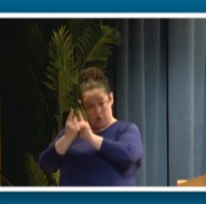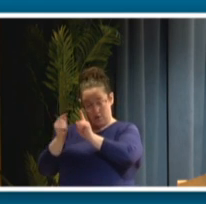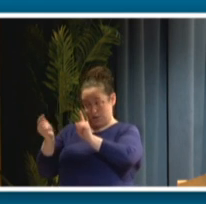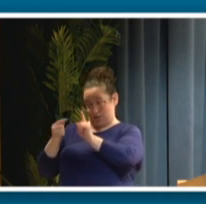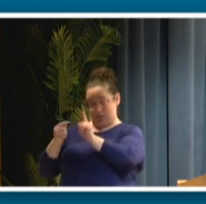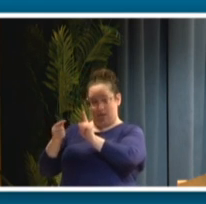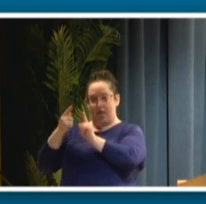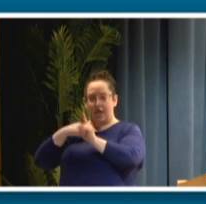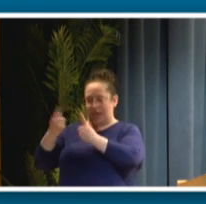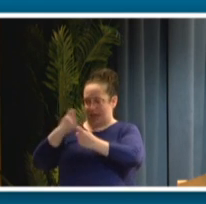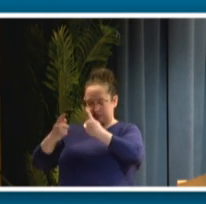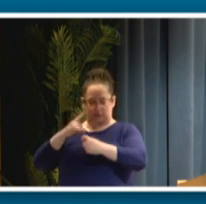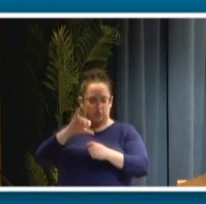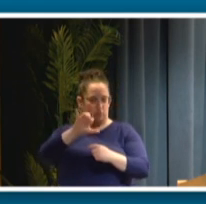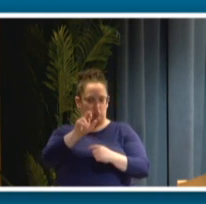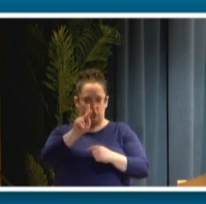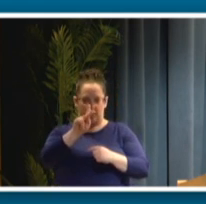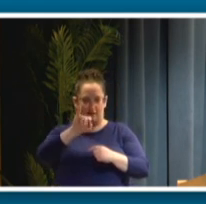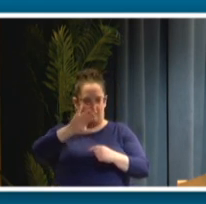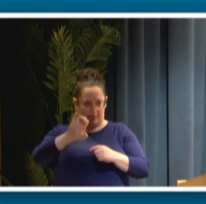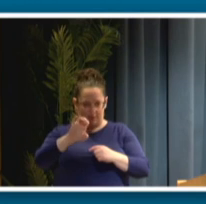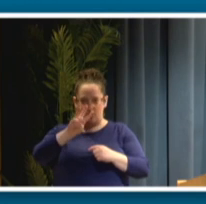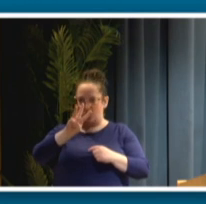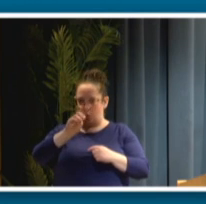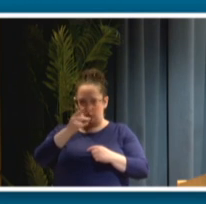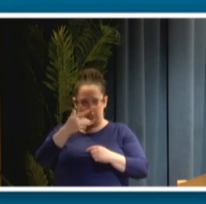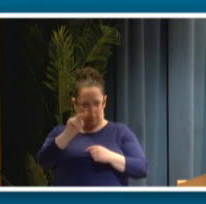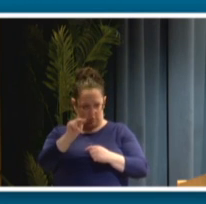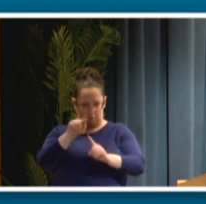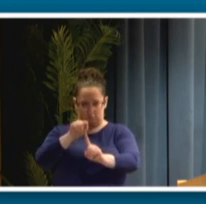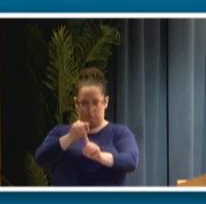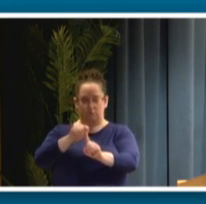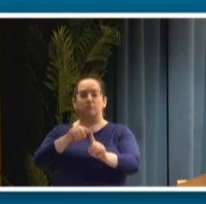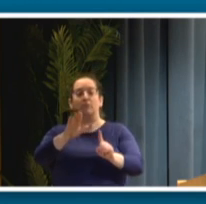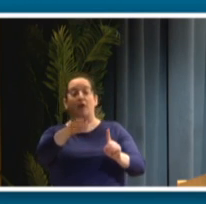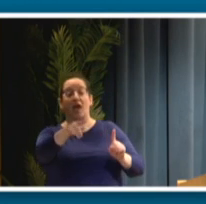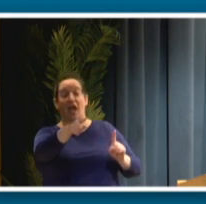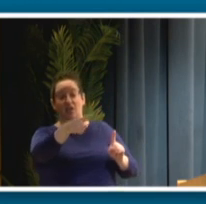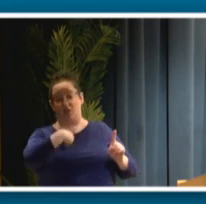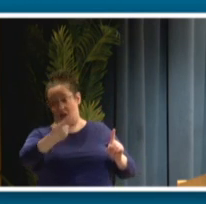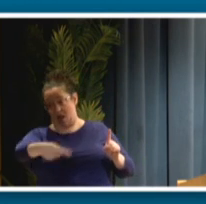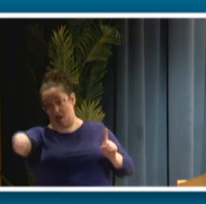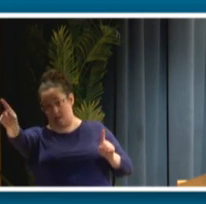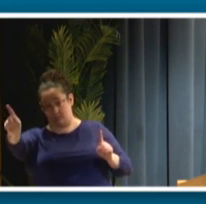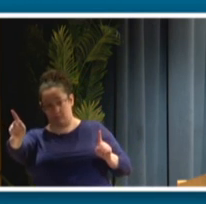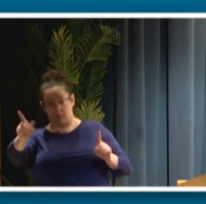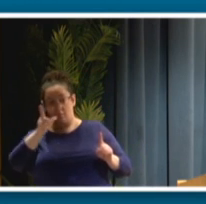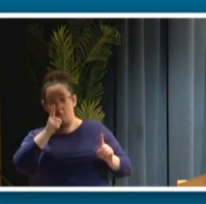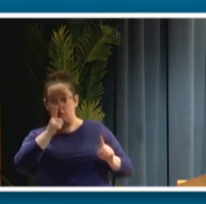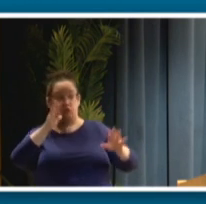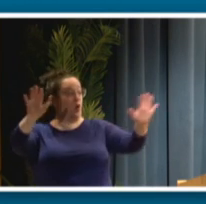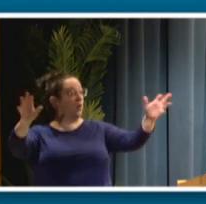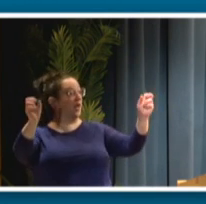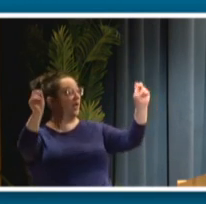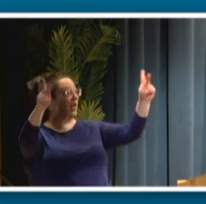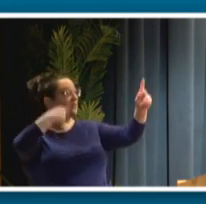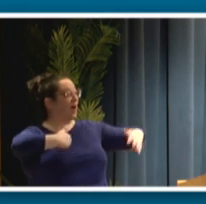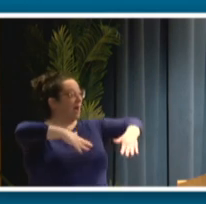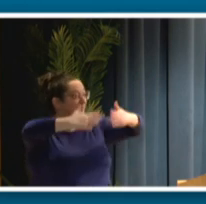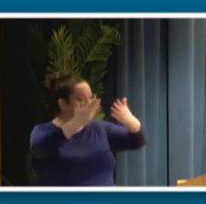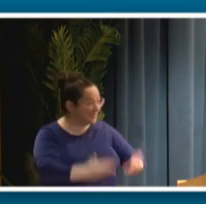say, to this day, Jackie Woodson can walk in here right now and be like, hey, Jay, you got to get off the stage, you got to go to lunch. And I'm going to be like, hey, it's a wrap for this.